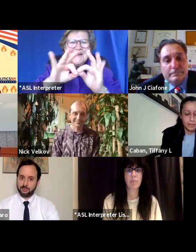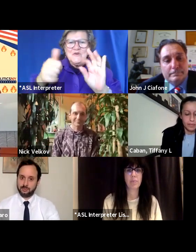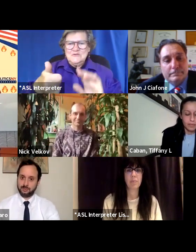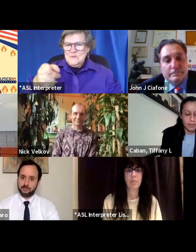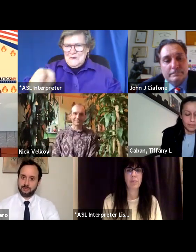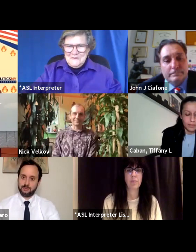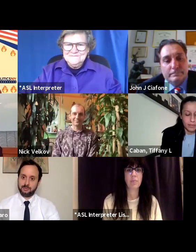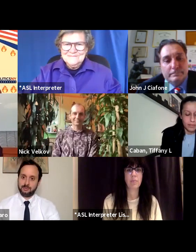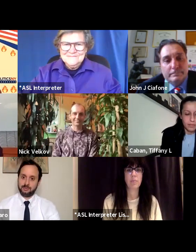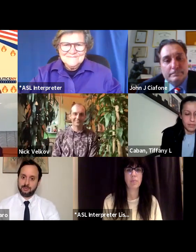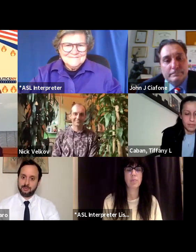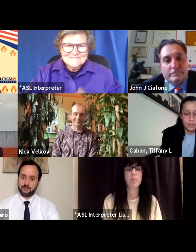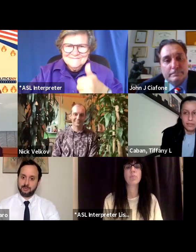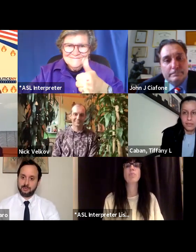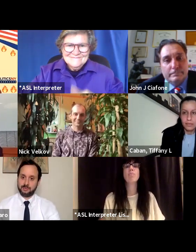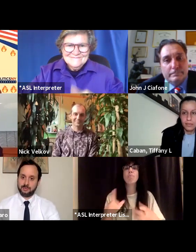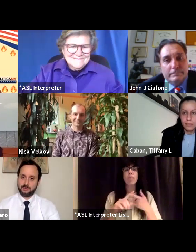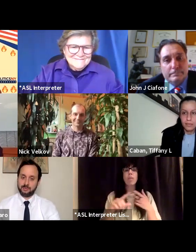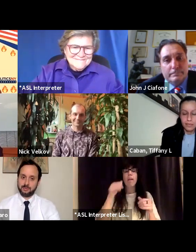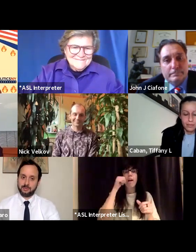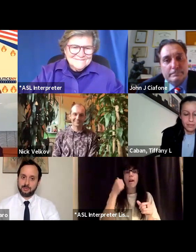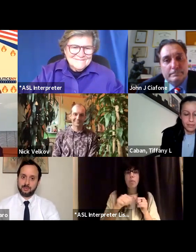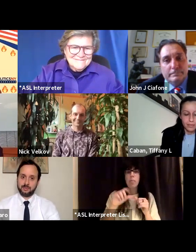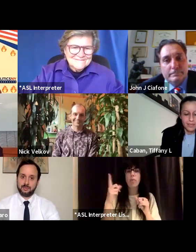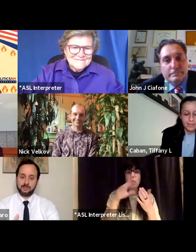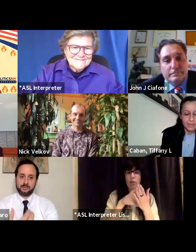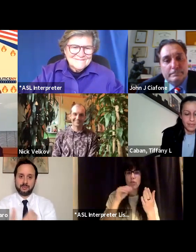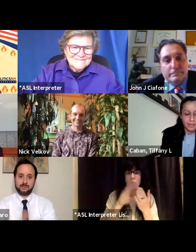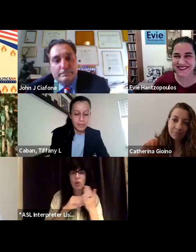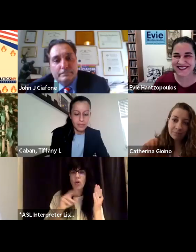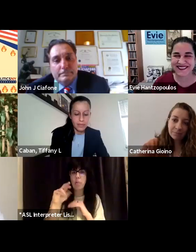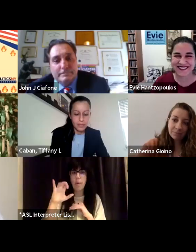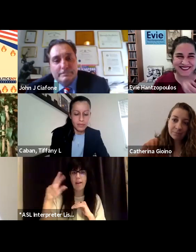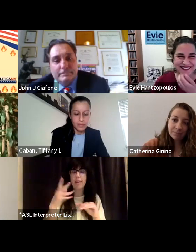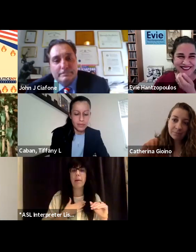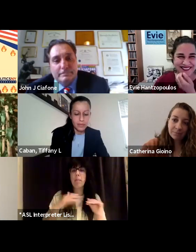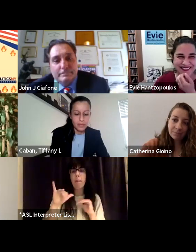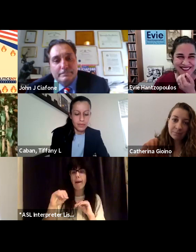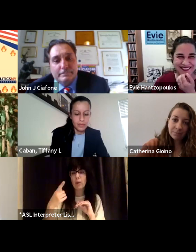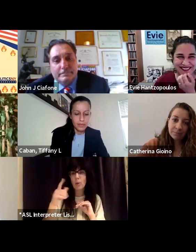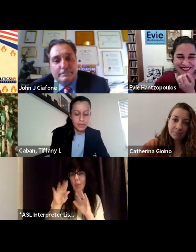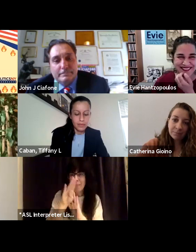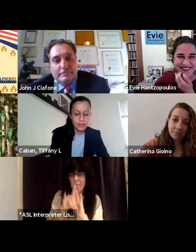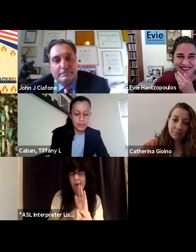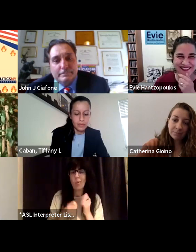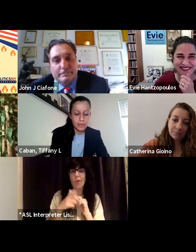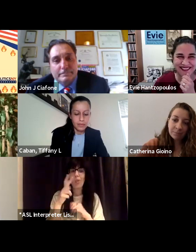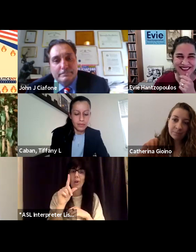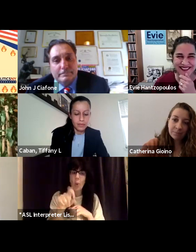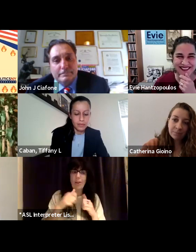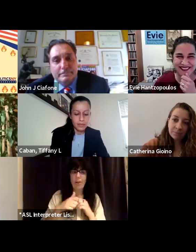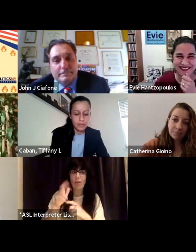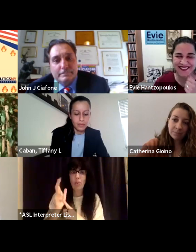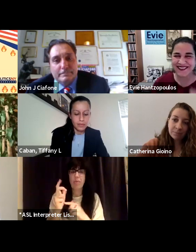Thank you. I remember first learning about Nick and the yoga background during my 3 questions in 3 minutes. And now it seems like it's developed into quite